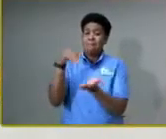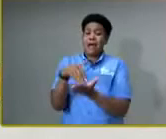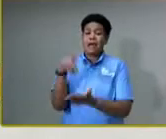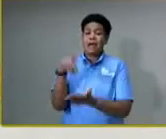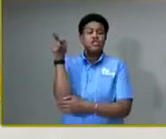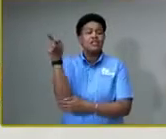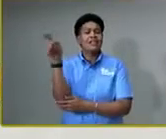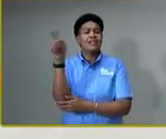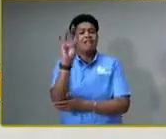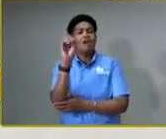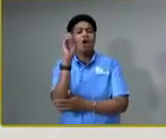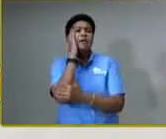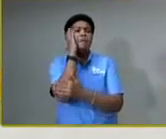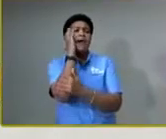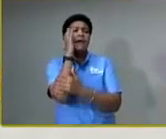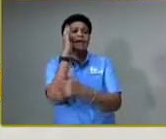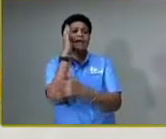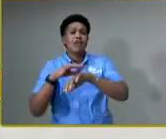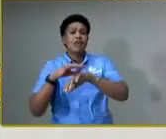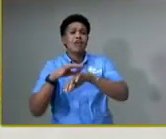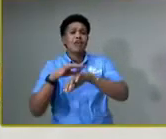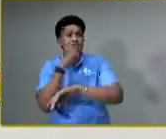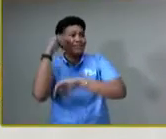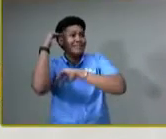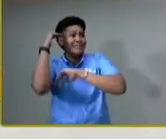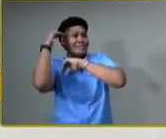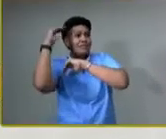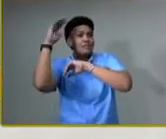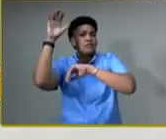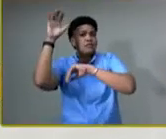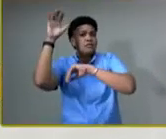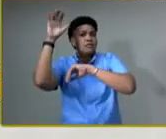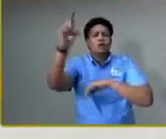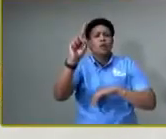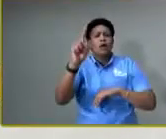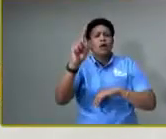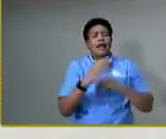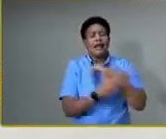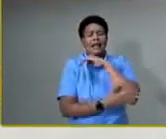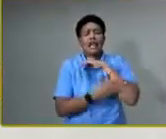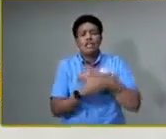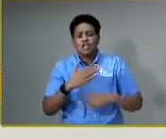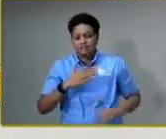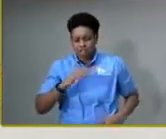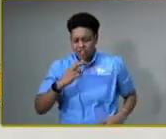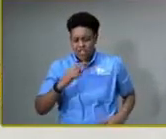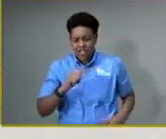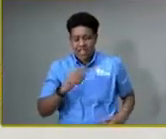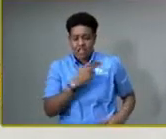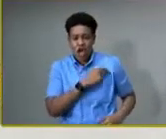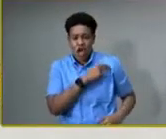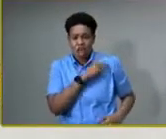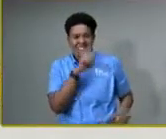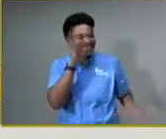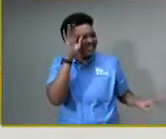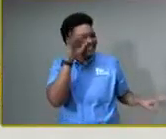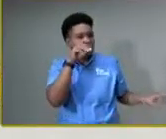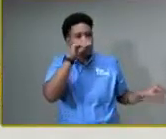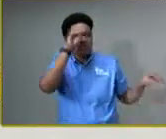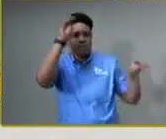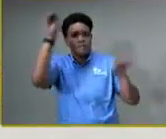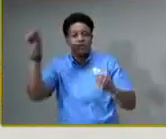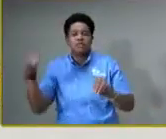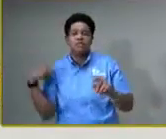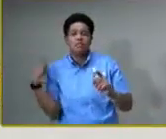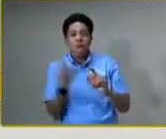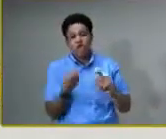The 40-bed field hospital that was originally sited at the National Chest Hospital is being moved to Spanish Town, and I